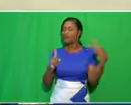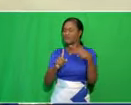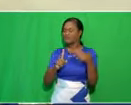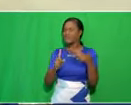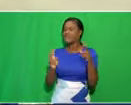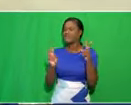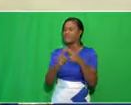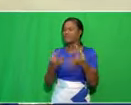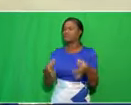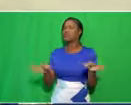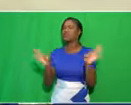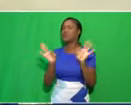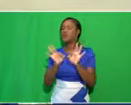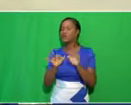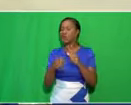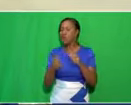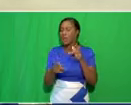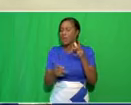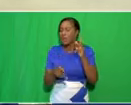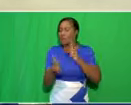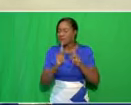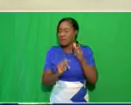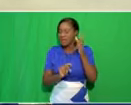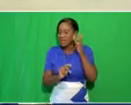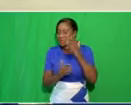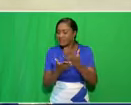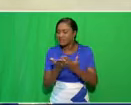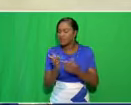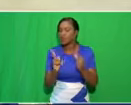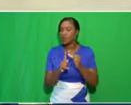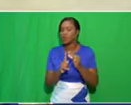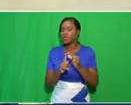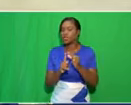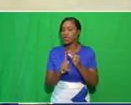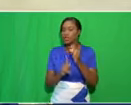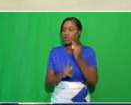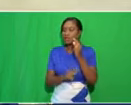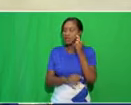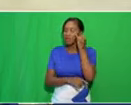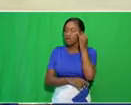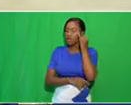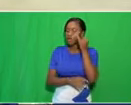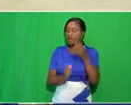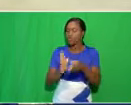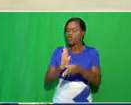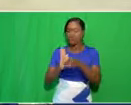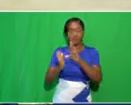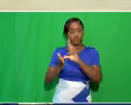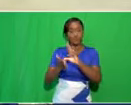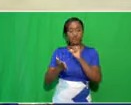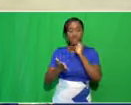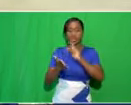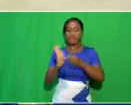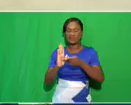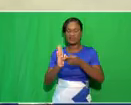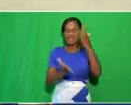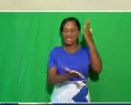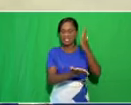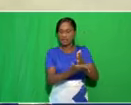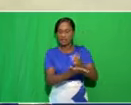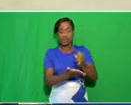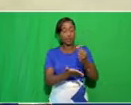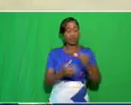so that, you know, when people hear certain words, they make assumptions. So review doesn't mean disband or